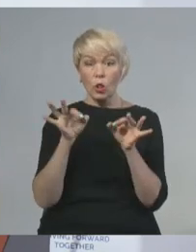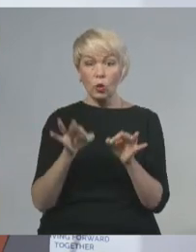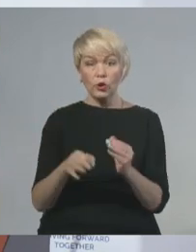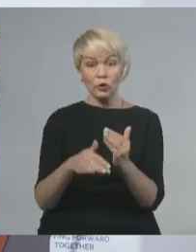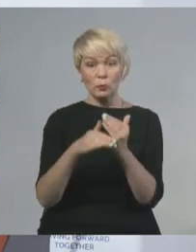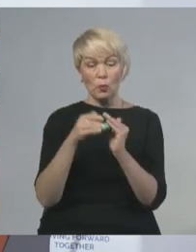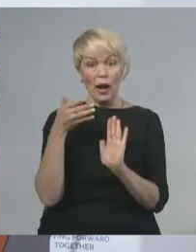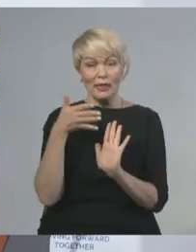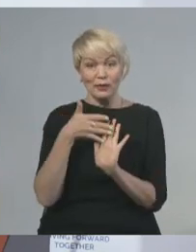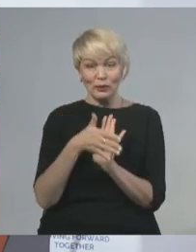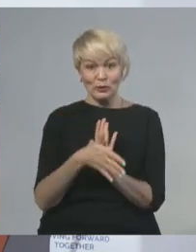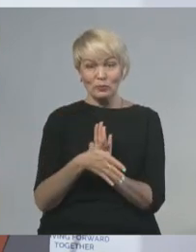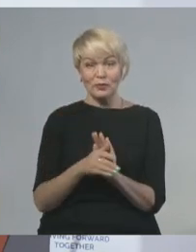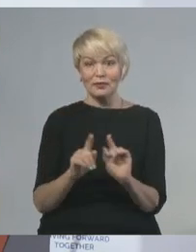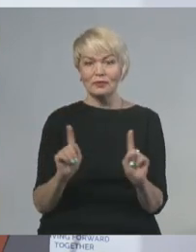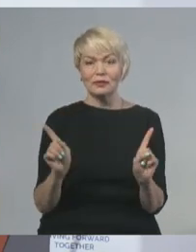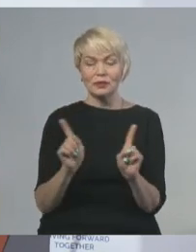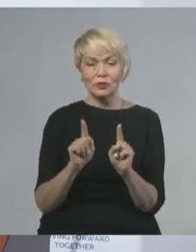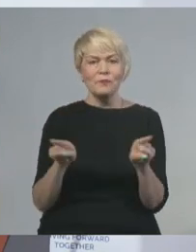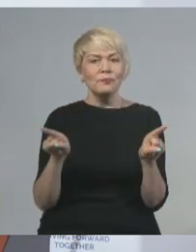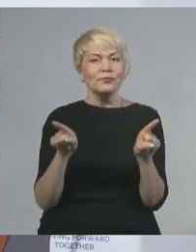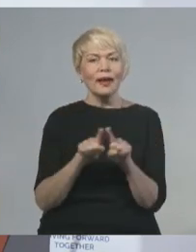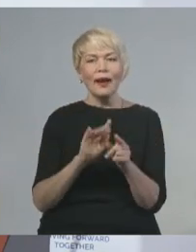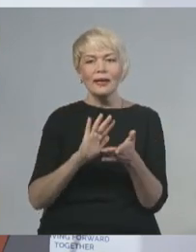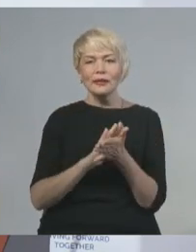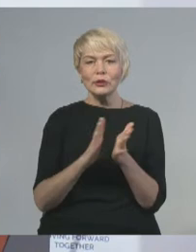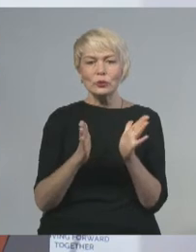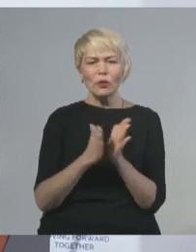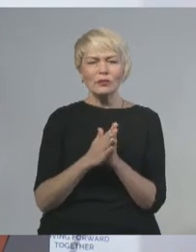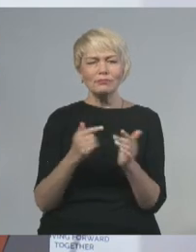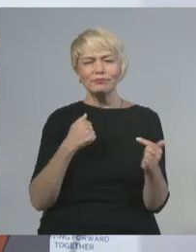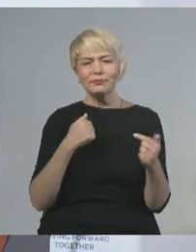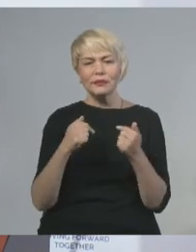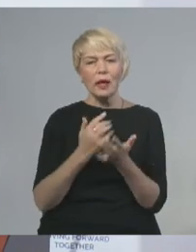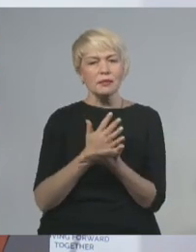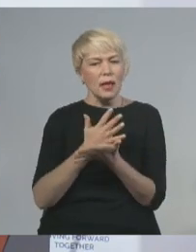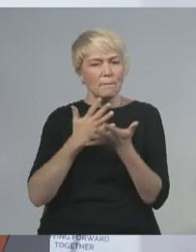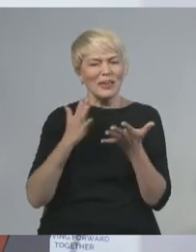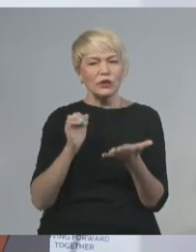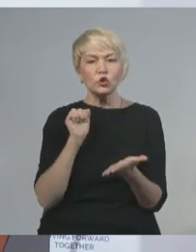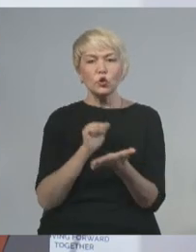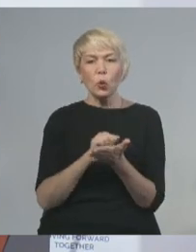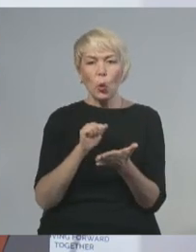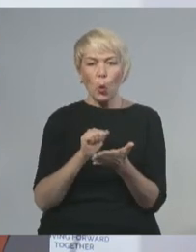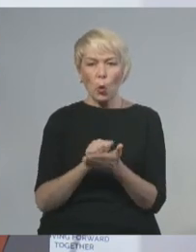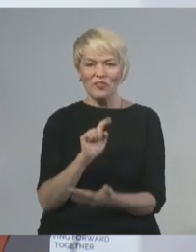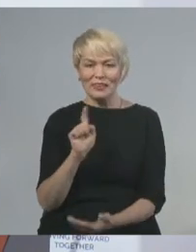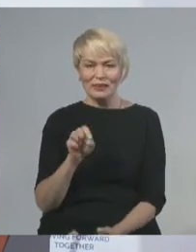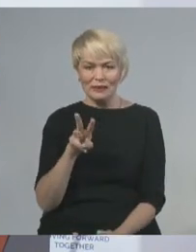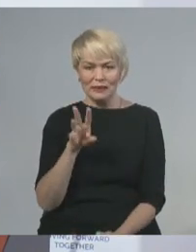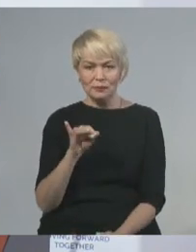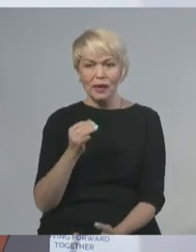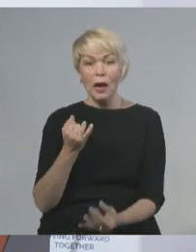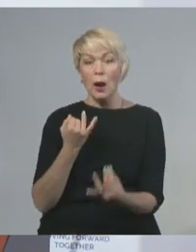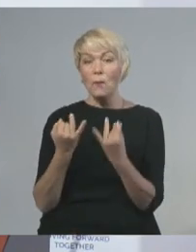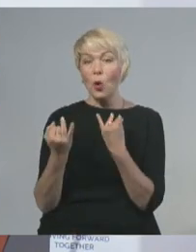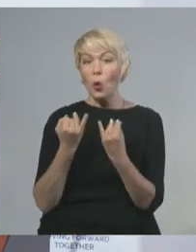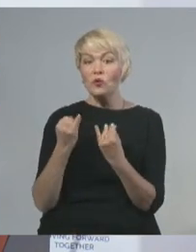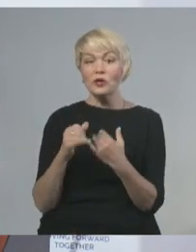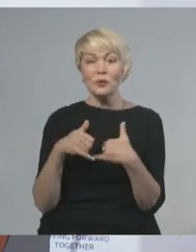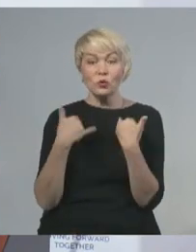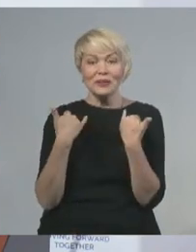case print media the most hit but let me now turn to maria i hope we overcome this technical difficulties